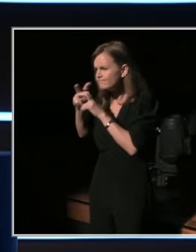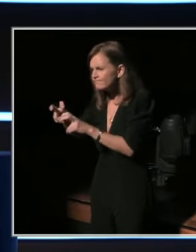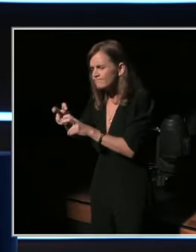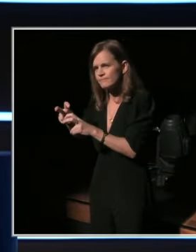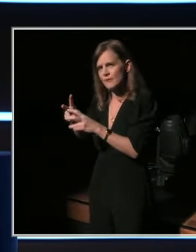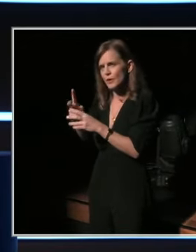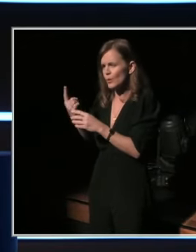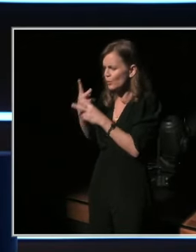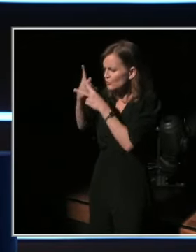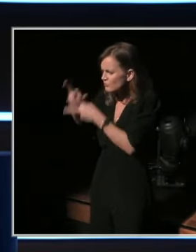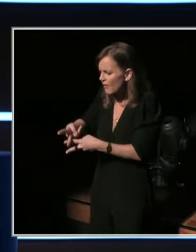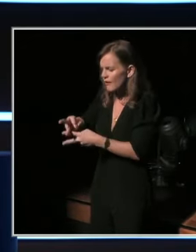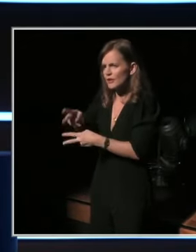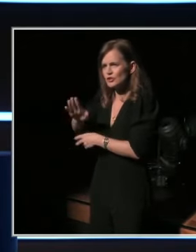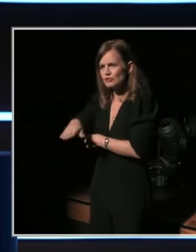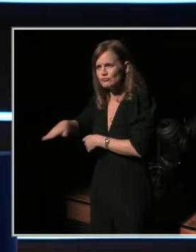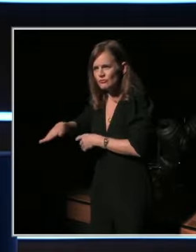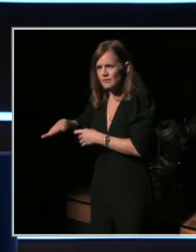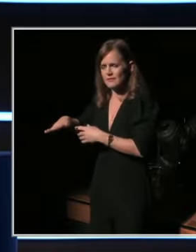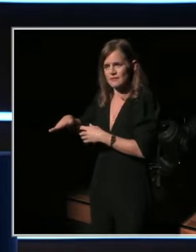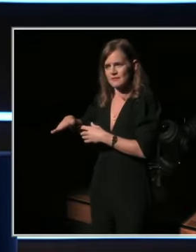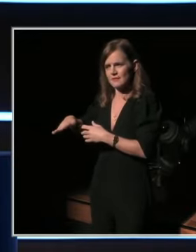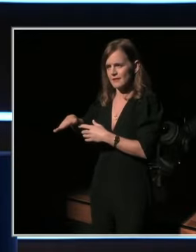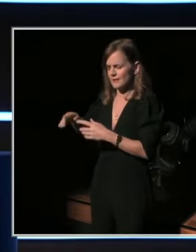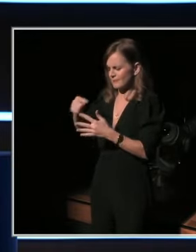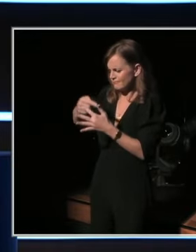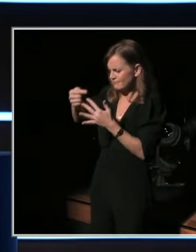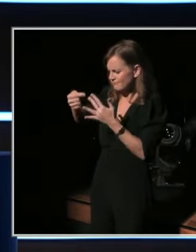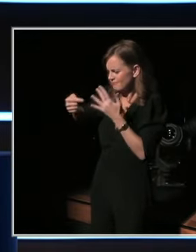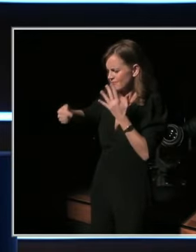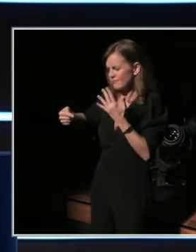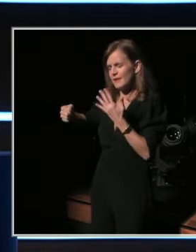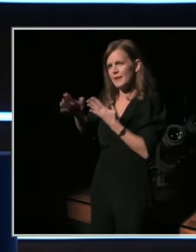children. All of these sought in their different ways